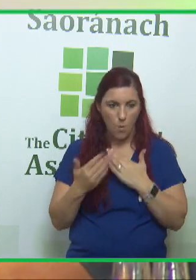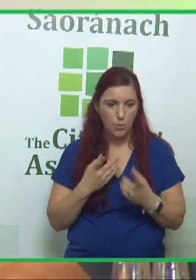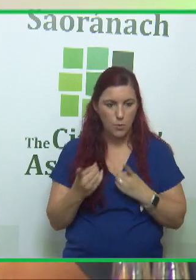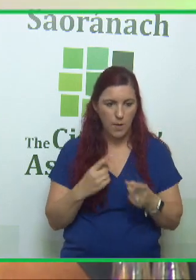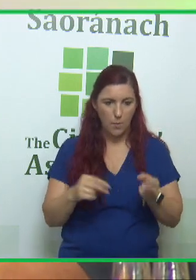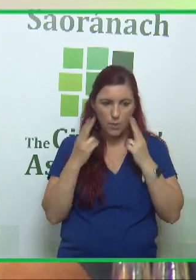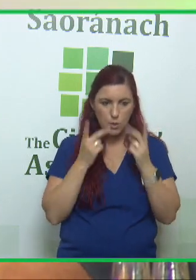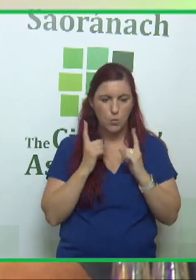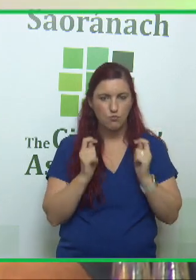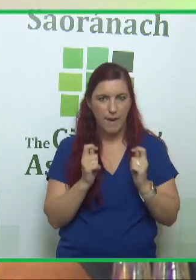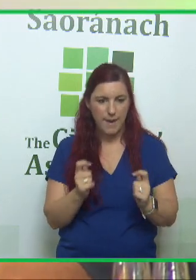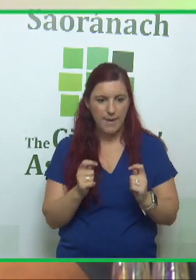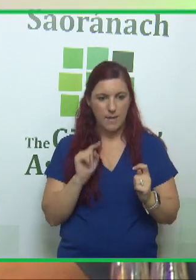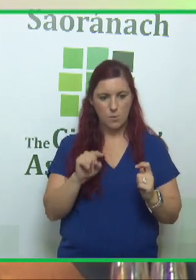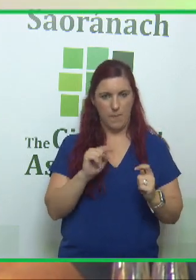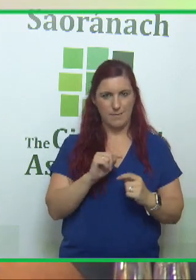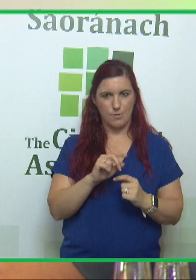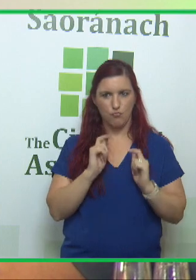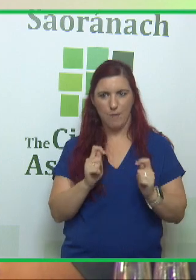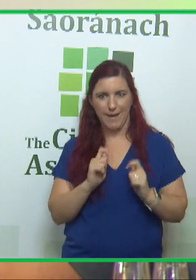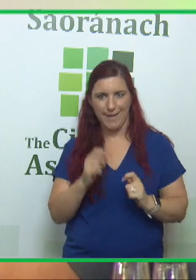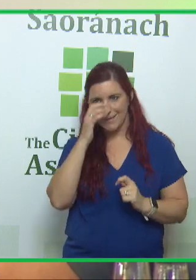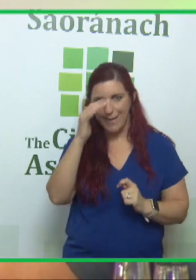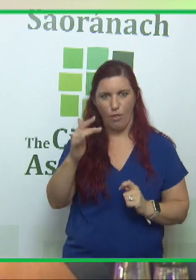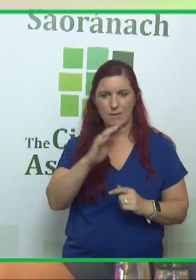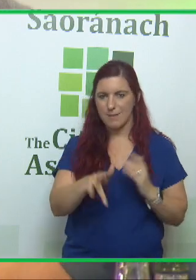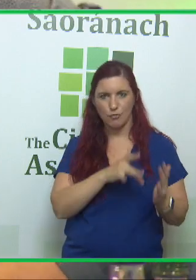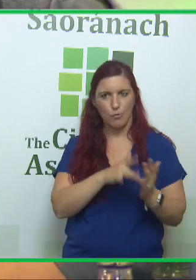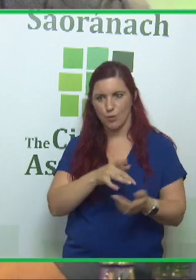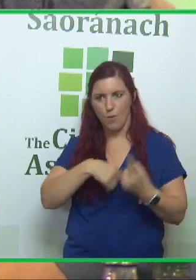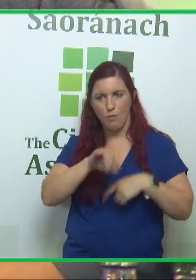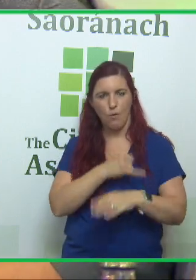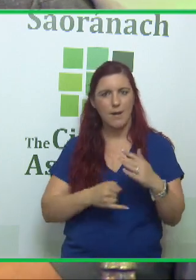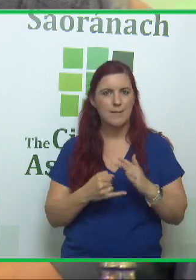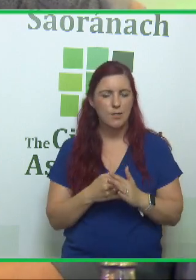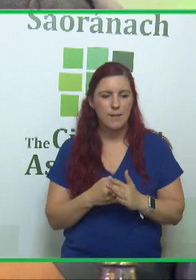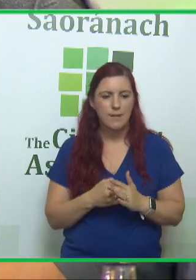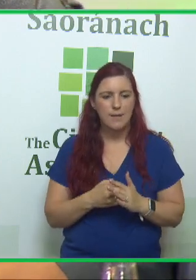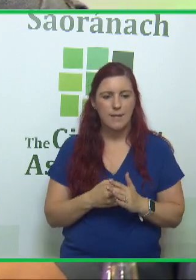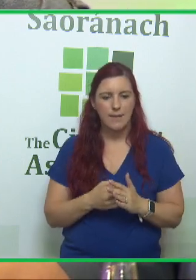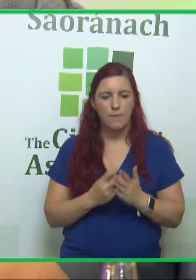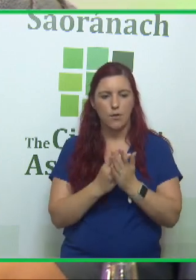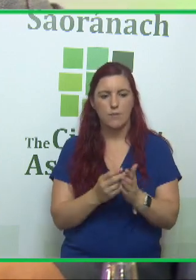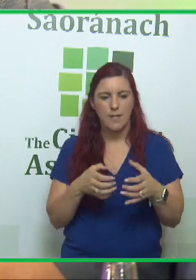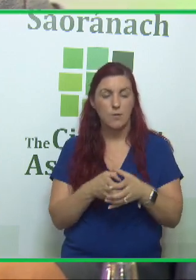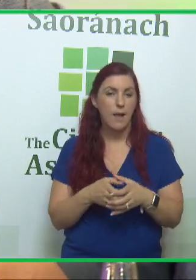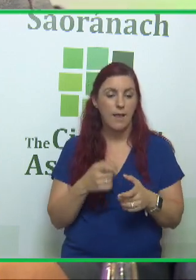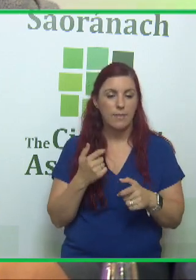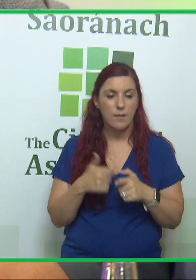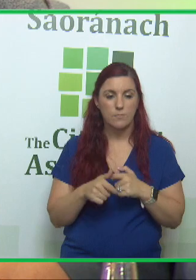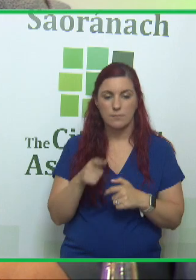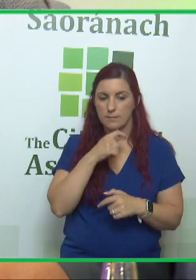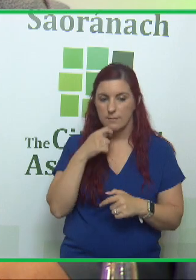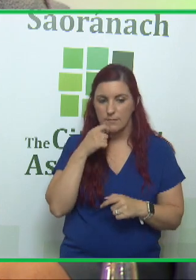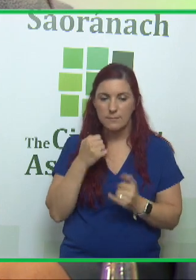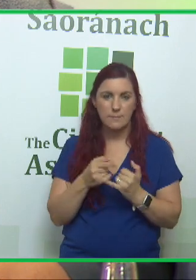we need to do training. So that is a core ethos within the community voluntary sector. And again, from quite early on, Caroline's over